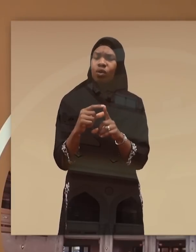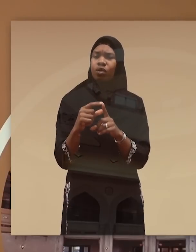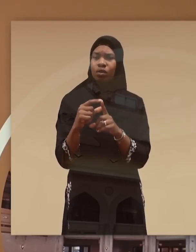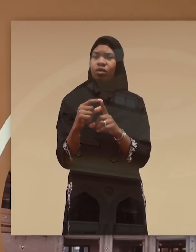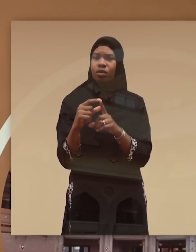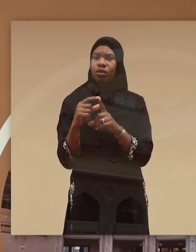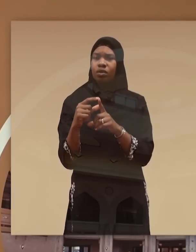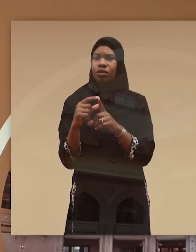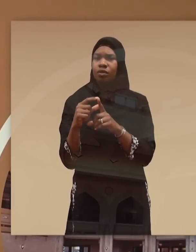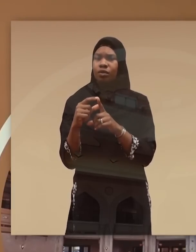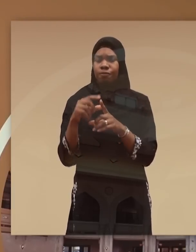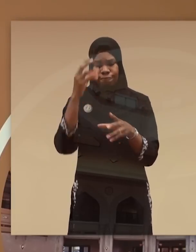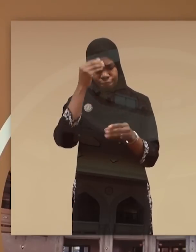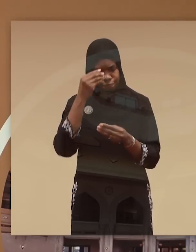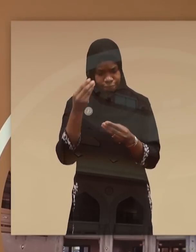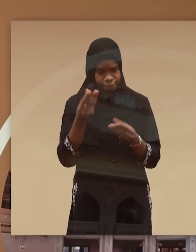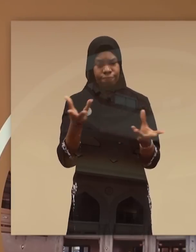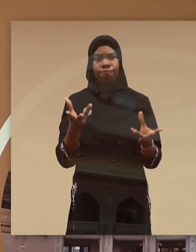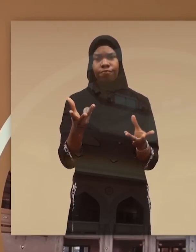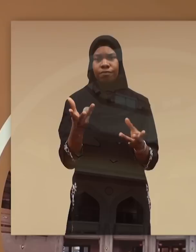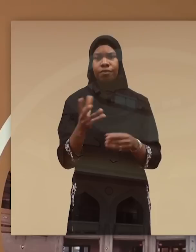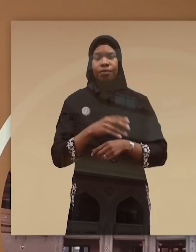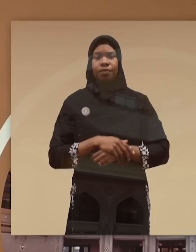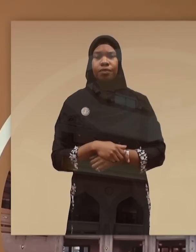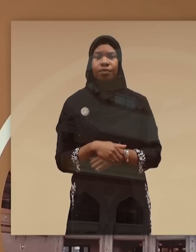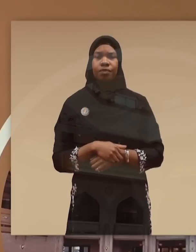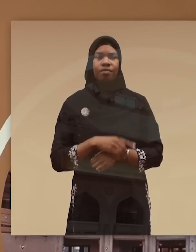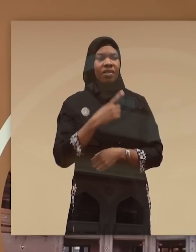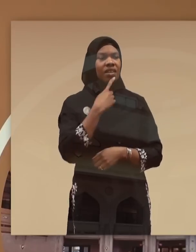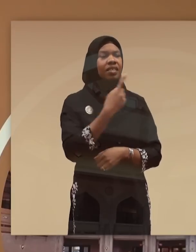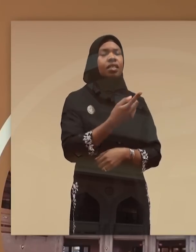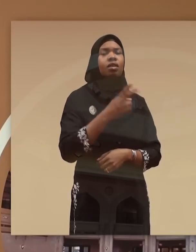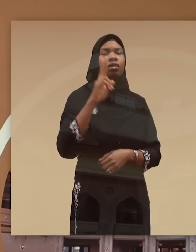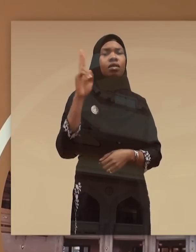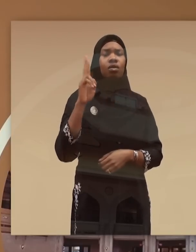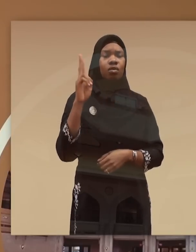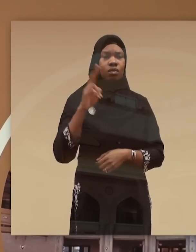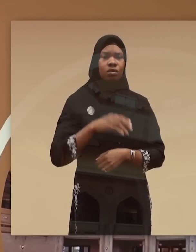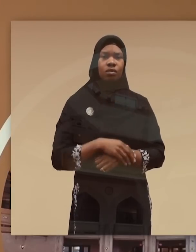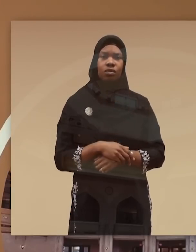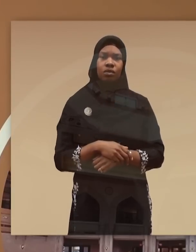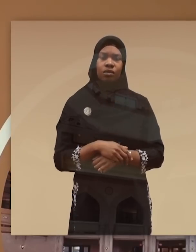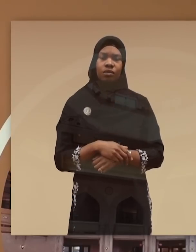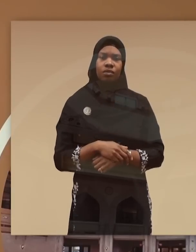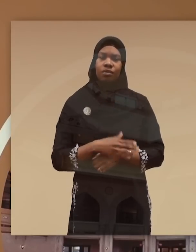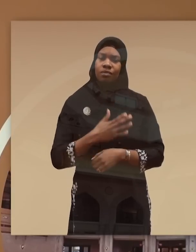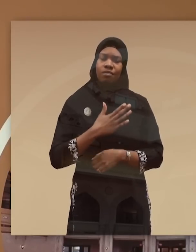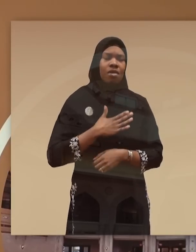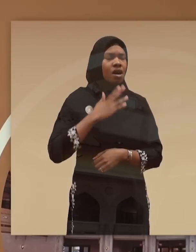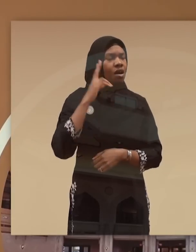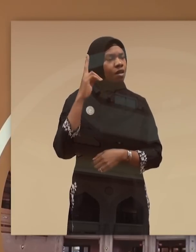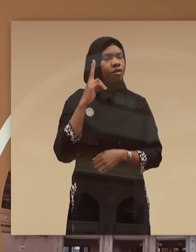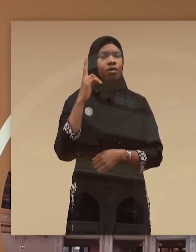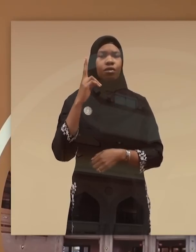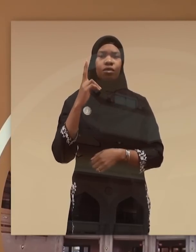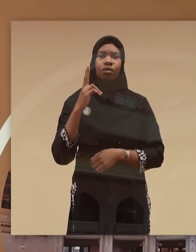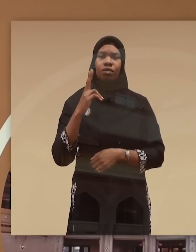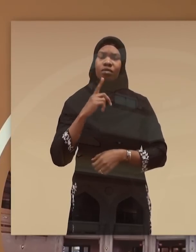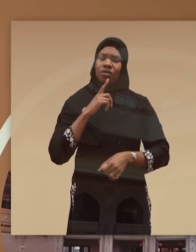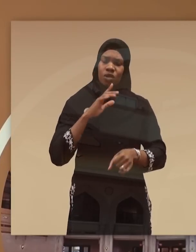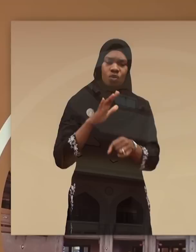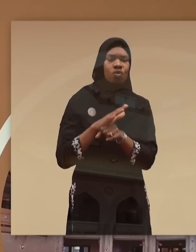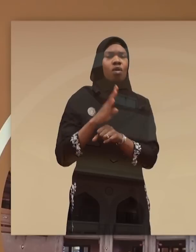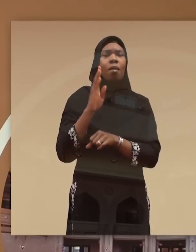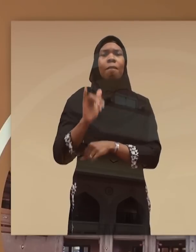Quraysh. He addressed his uncle and he told him, Ya Am, O uncle, Wallahi, I swear